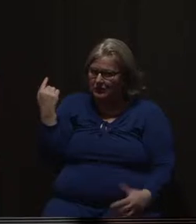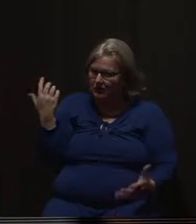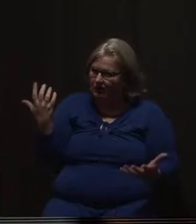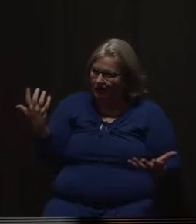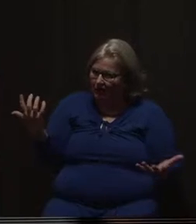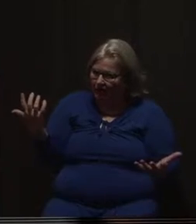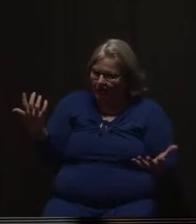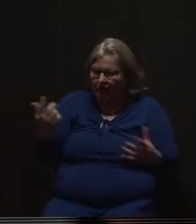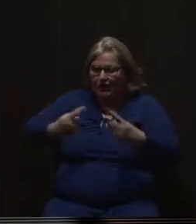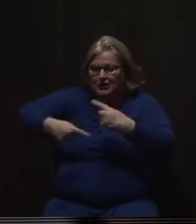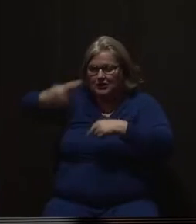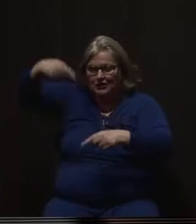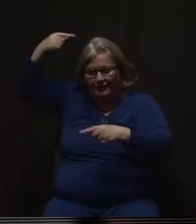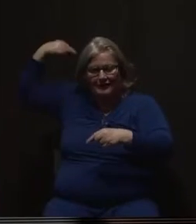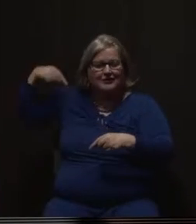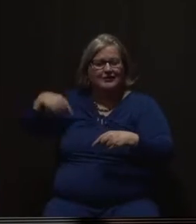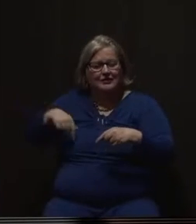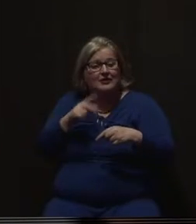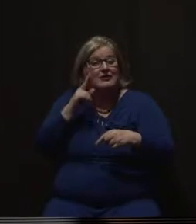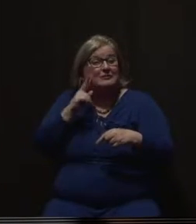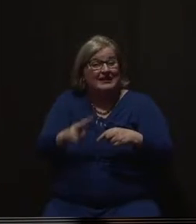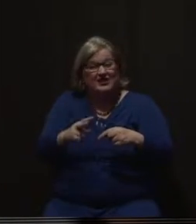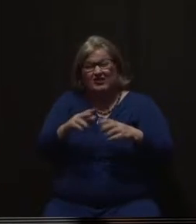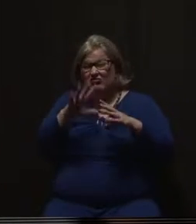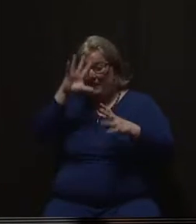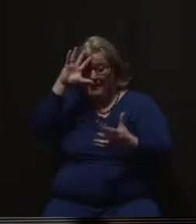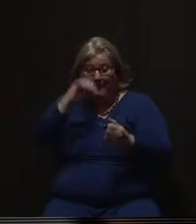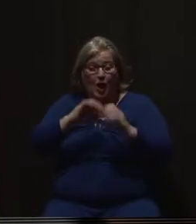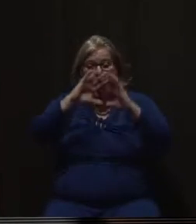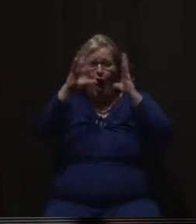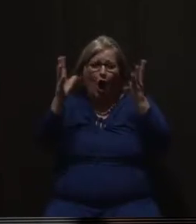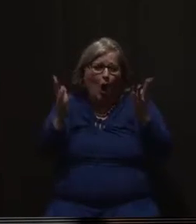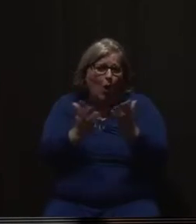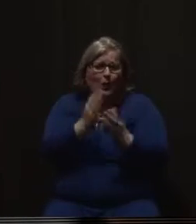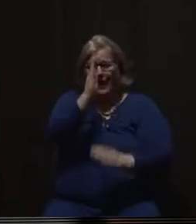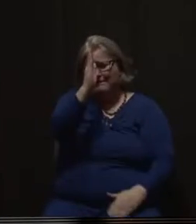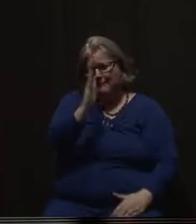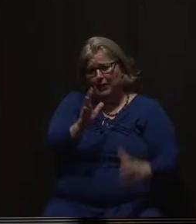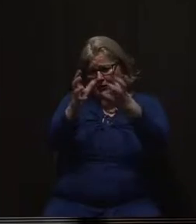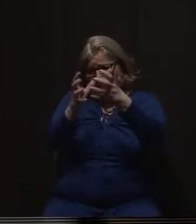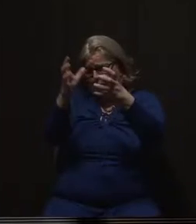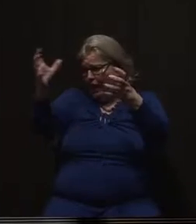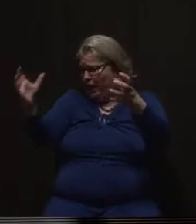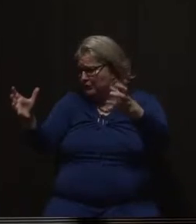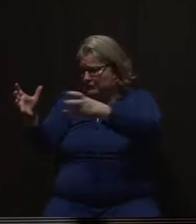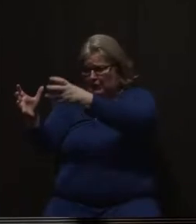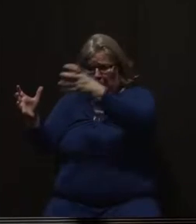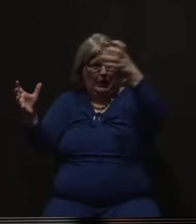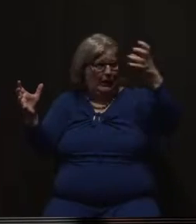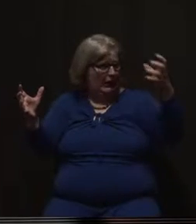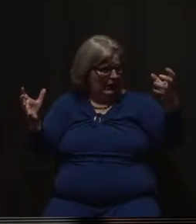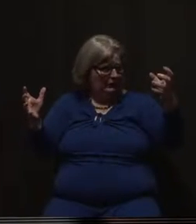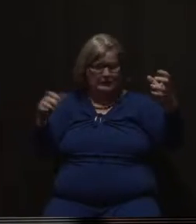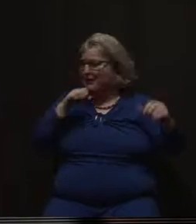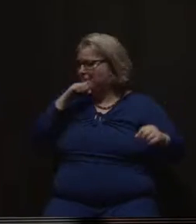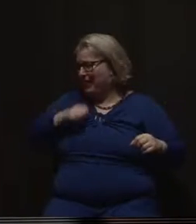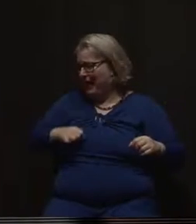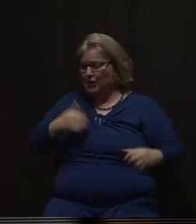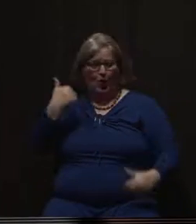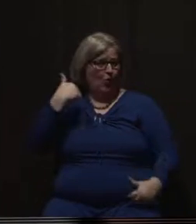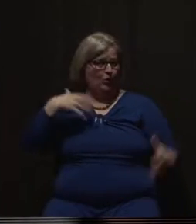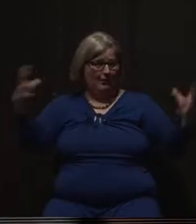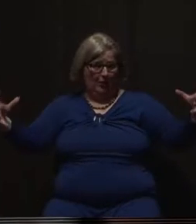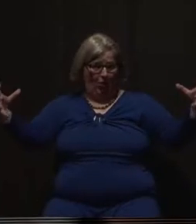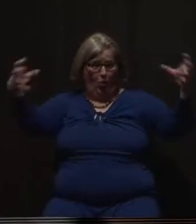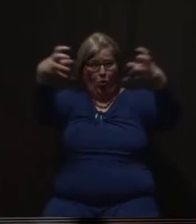been balls, and then we've been cut into halves, and one half of the ball is the man, the other half, but we are basically part